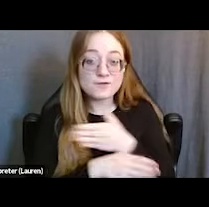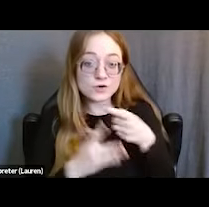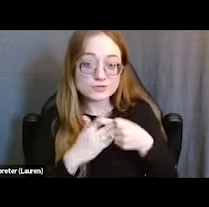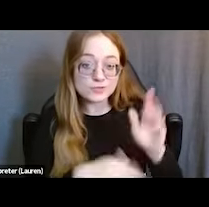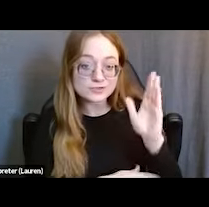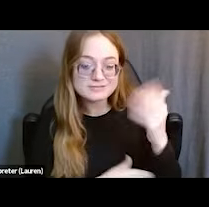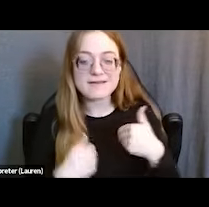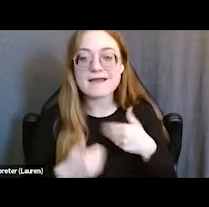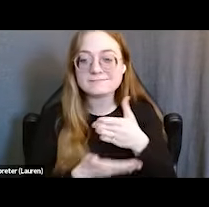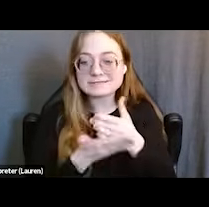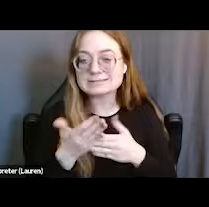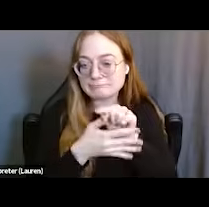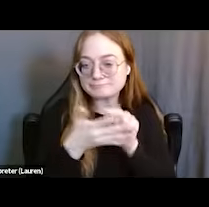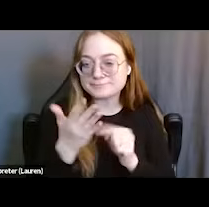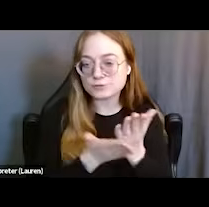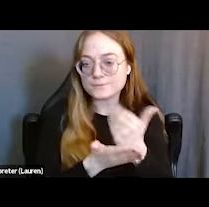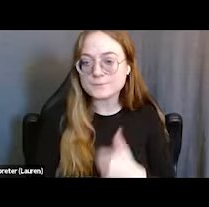some housekeeping items to review.